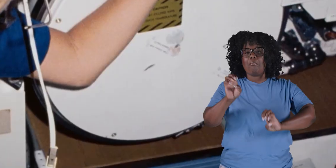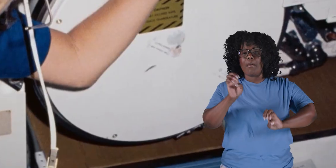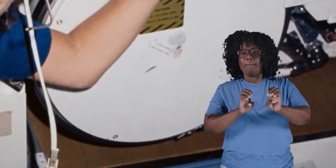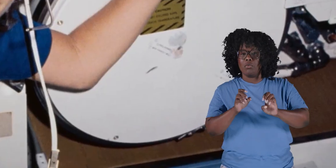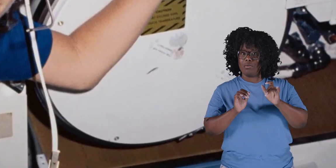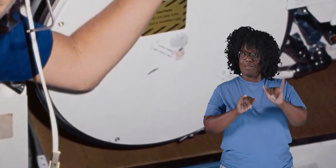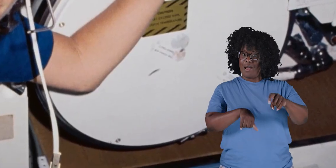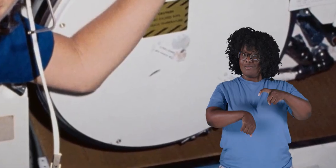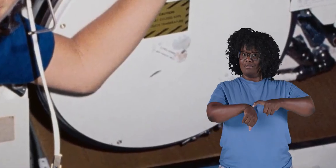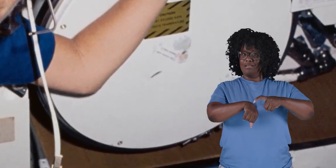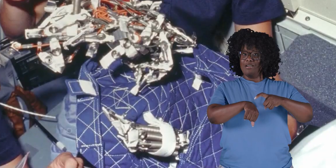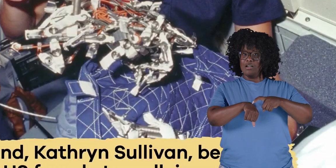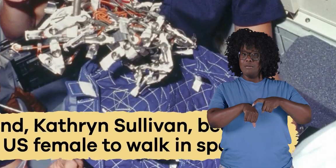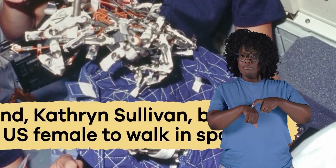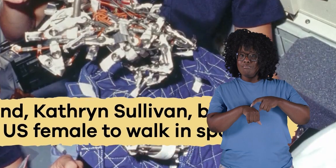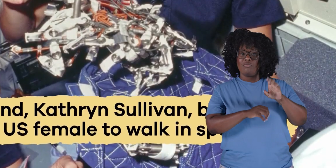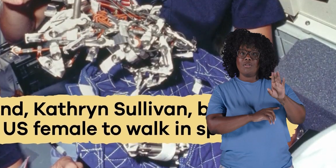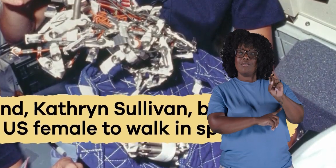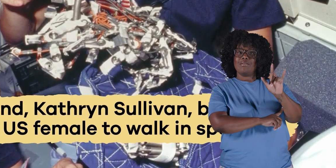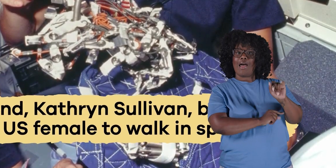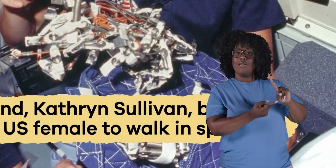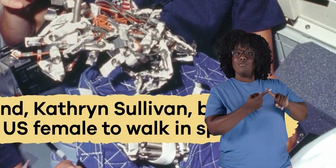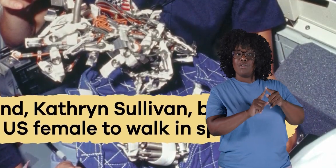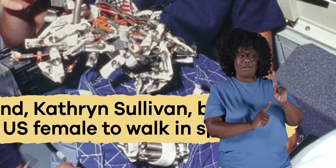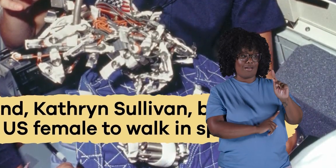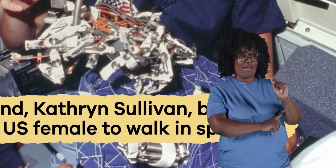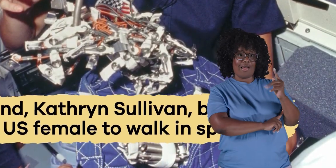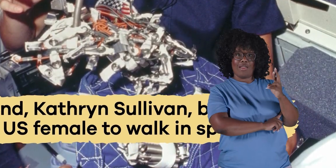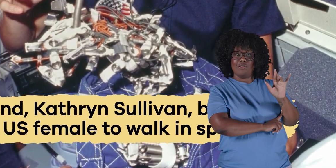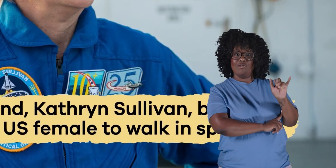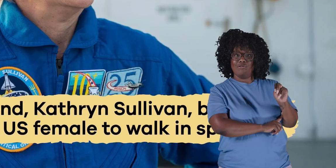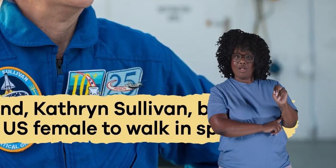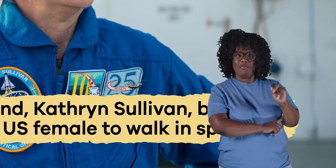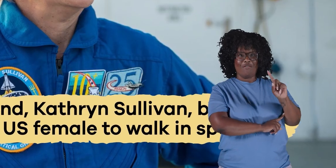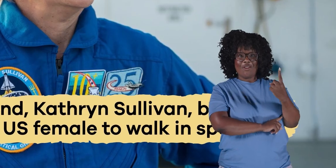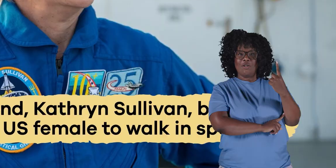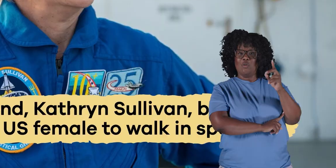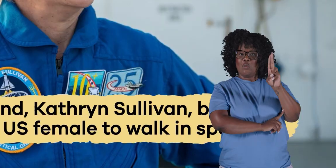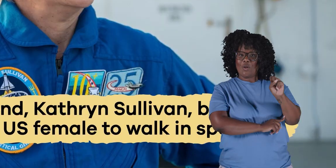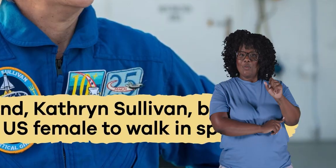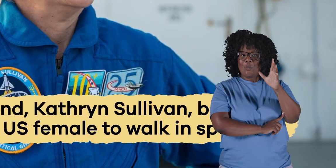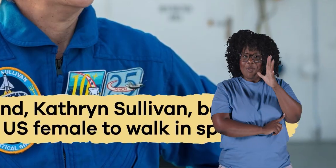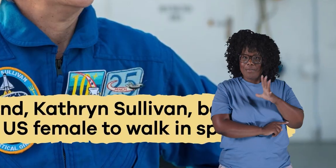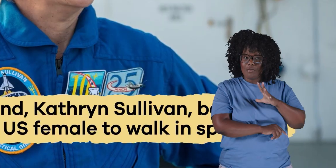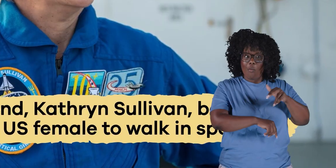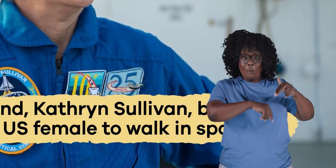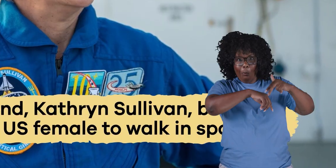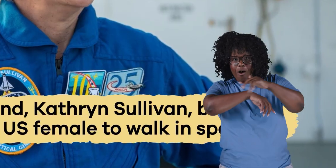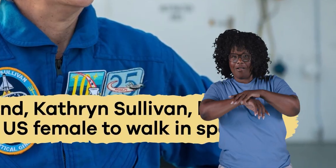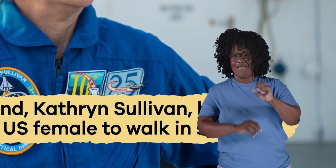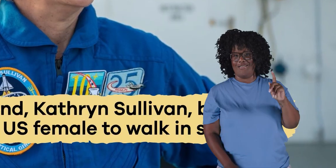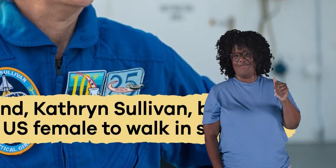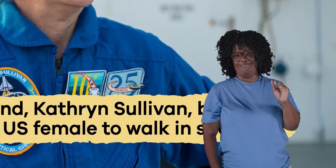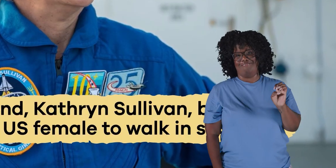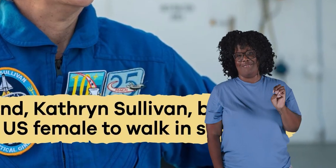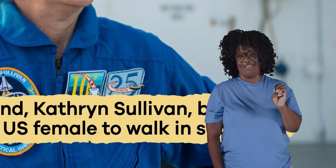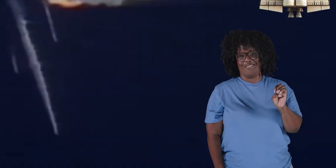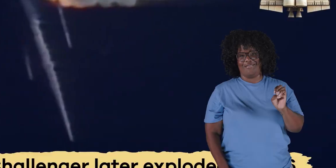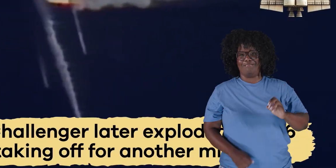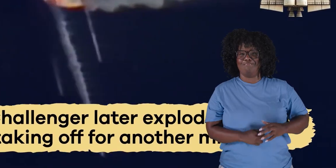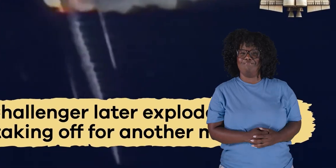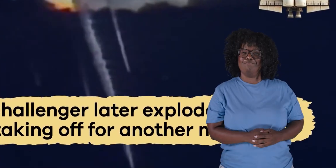On this same mission, Sally's friend, Catherine Sullivan, became the first U.S. female to walk in space.